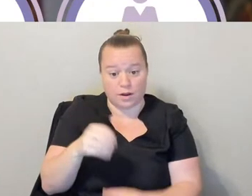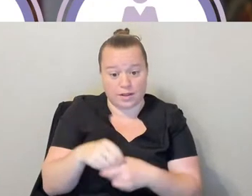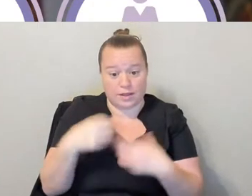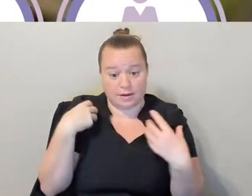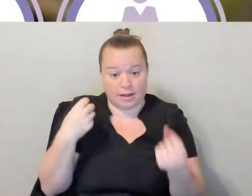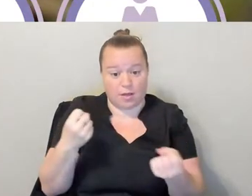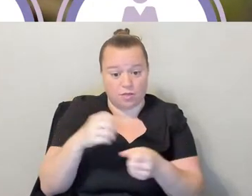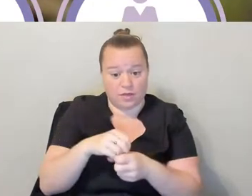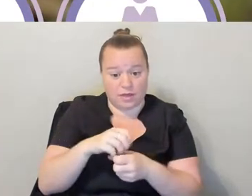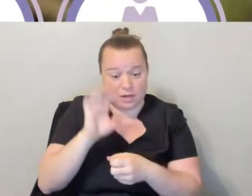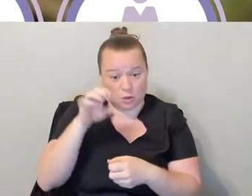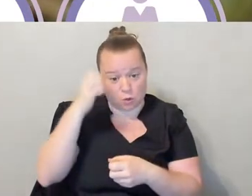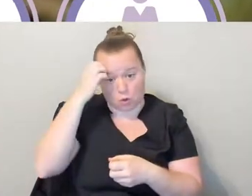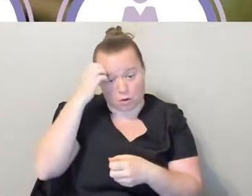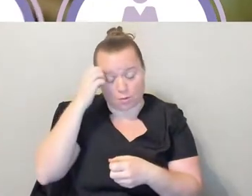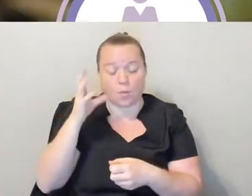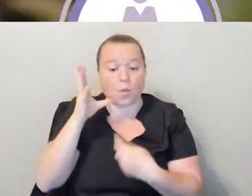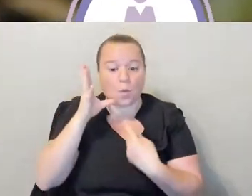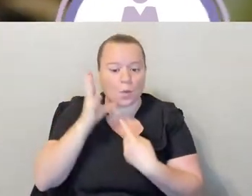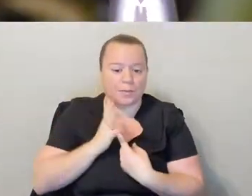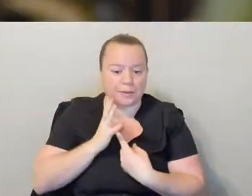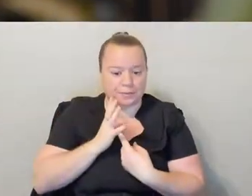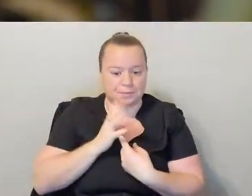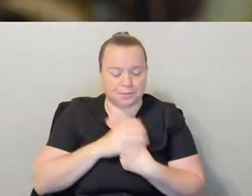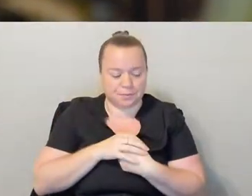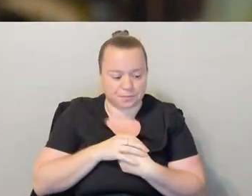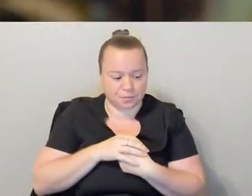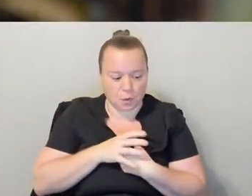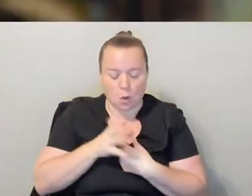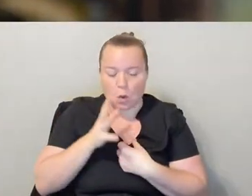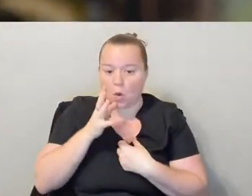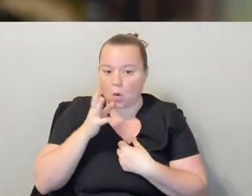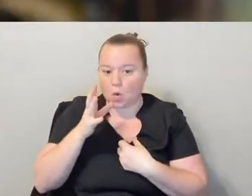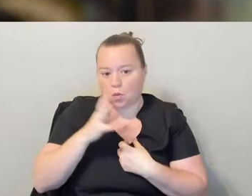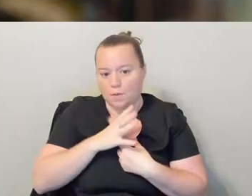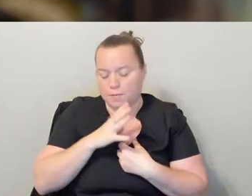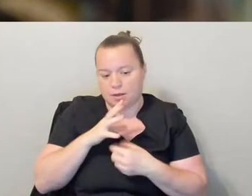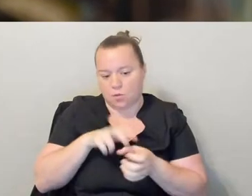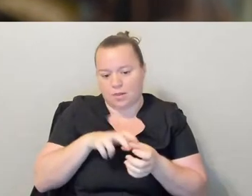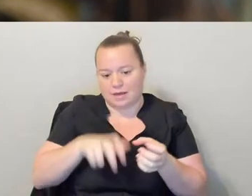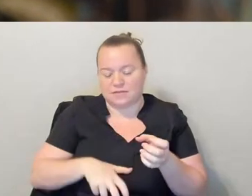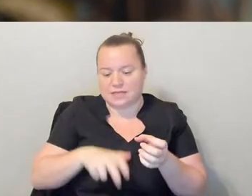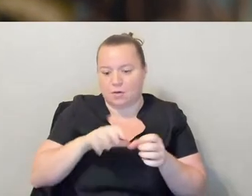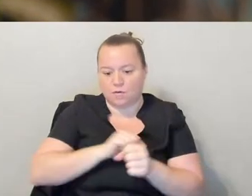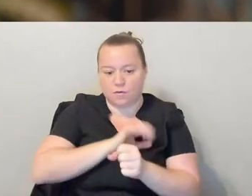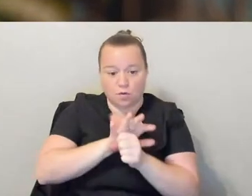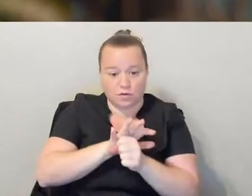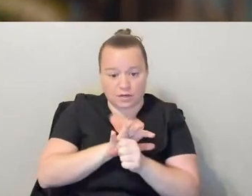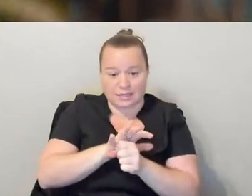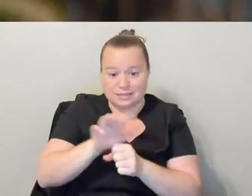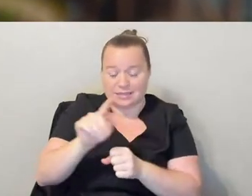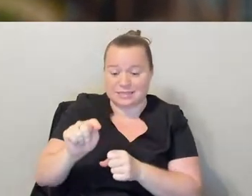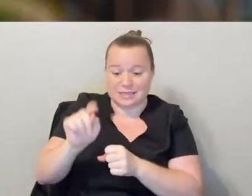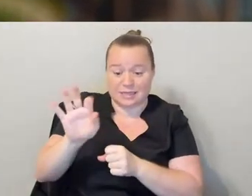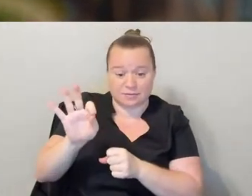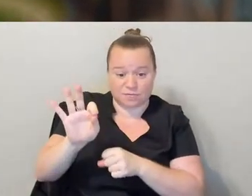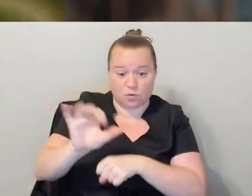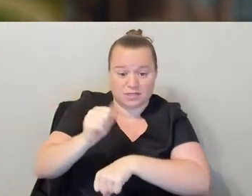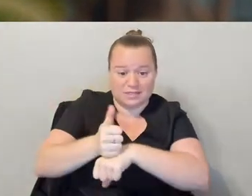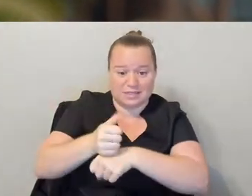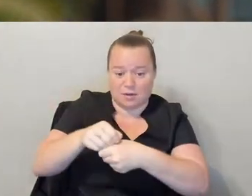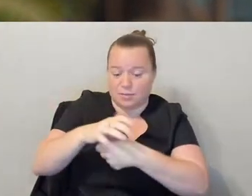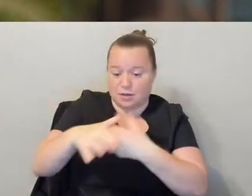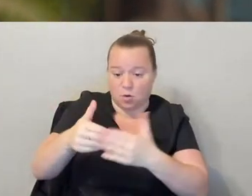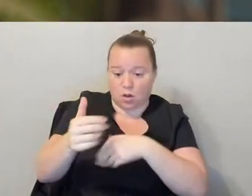were women. Women were also largely left out of the COVID-19 task forces that were set up in all countries